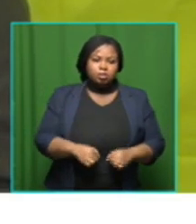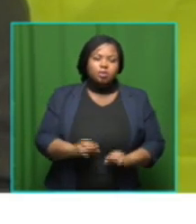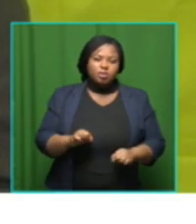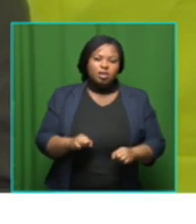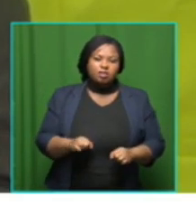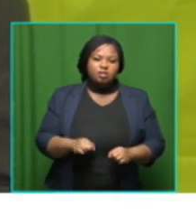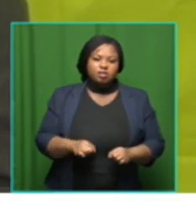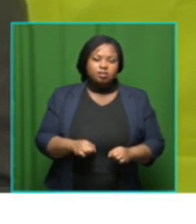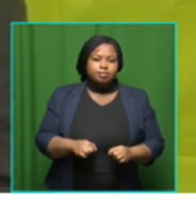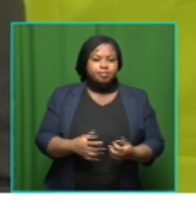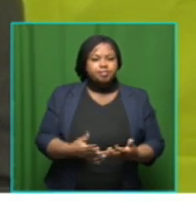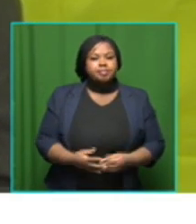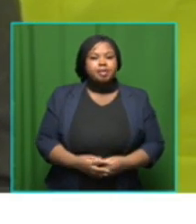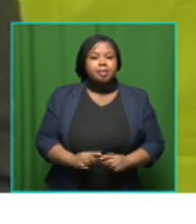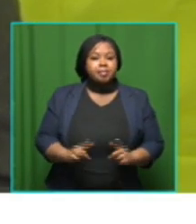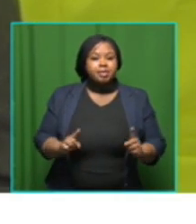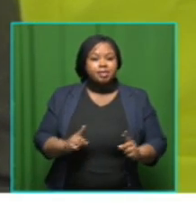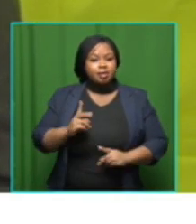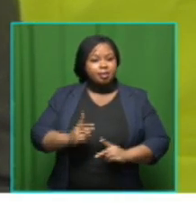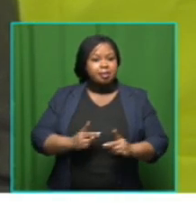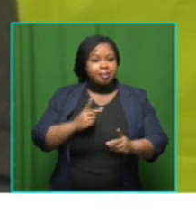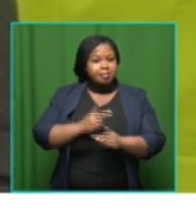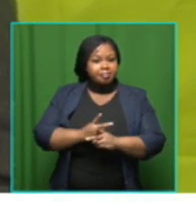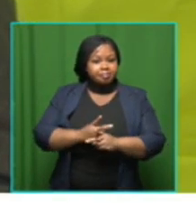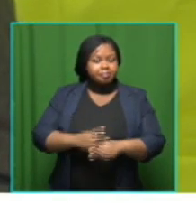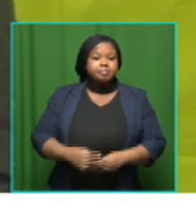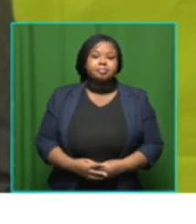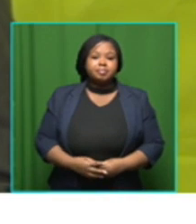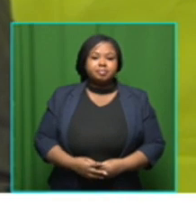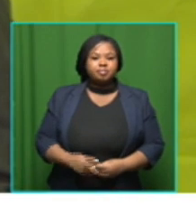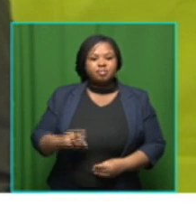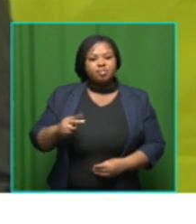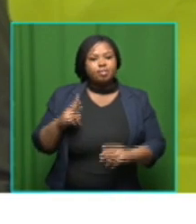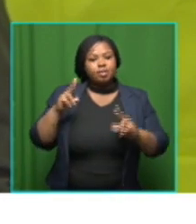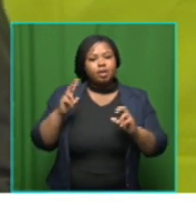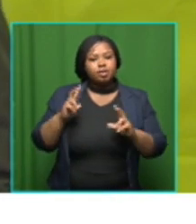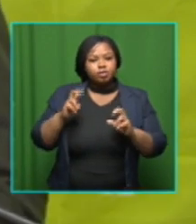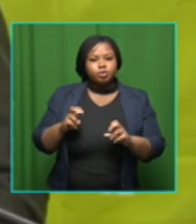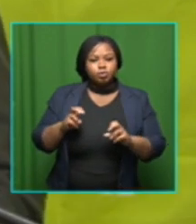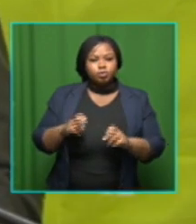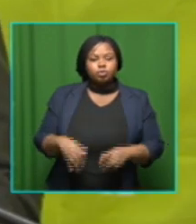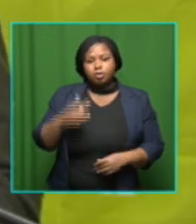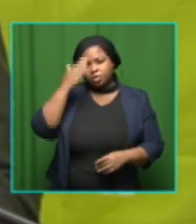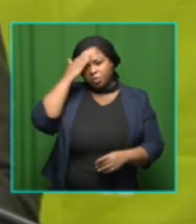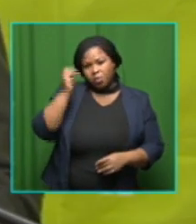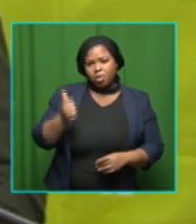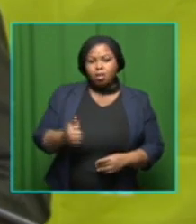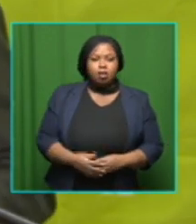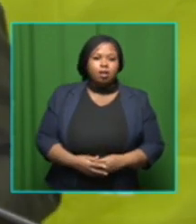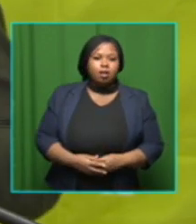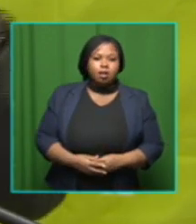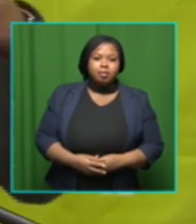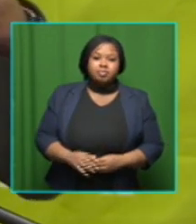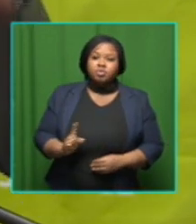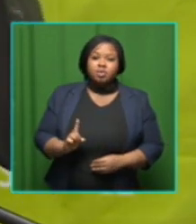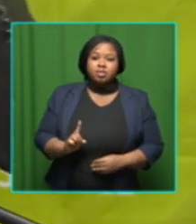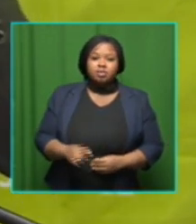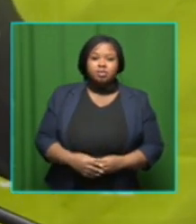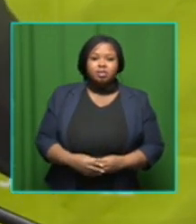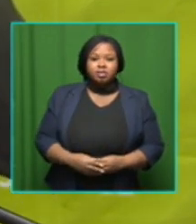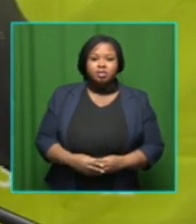of lessons. And I think one thing, the issue that we also have to know is that we are not going to have a